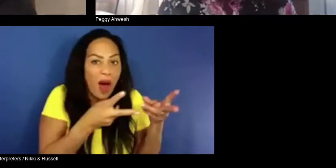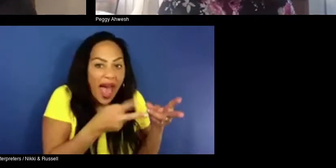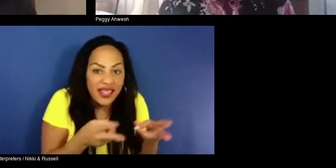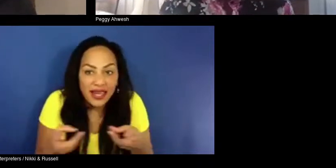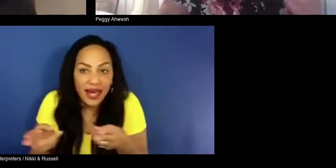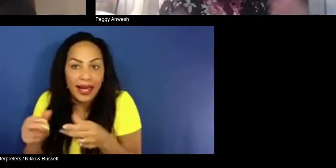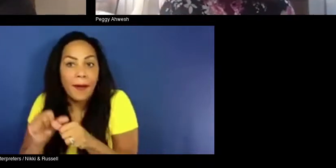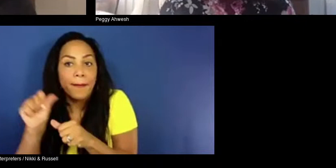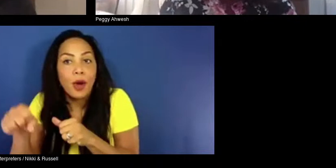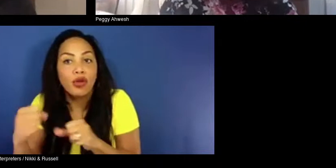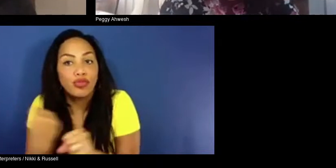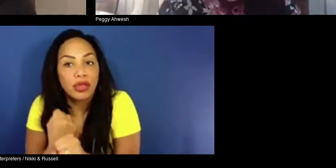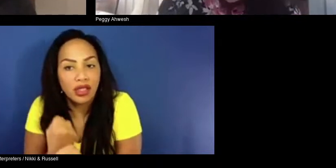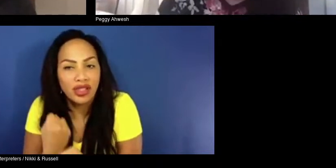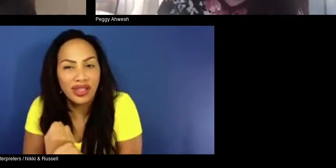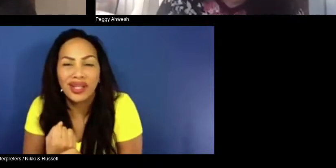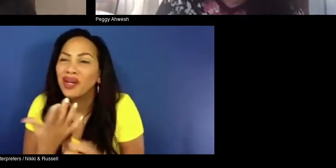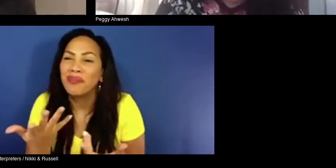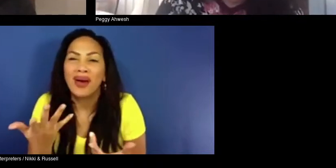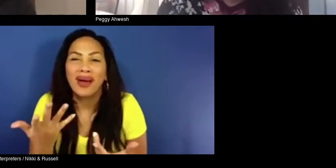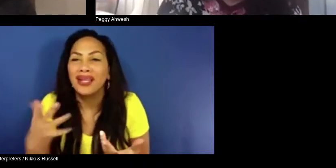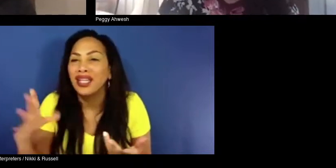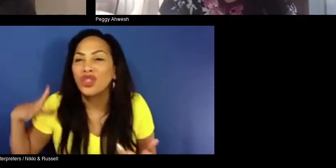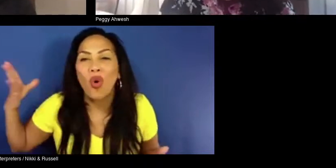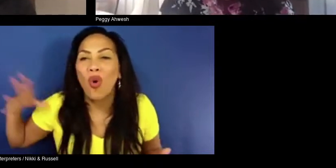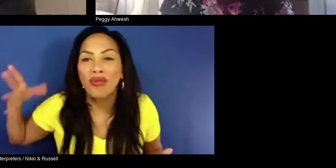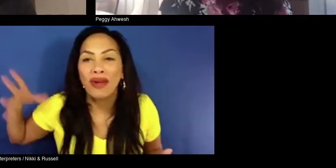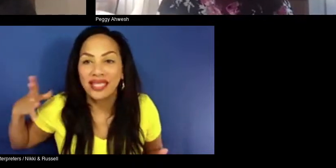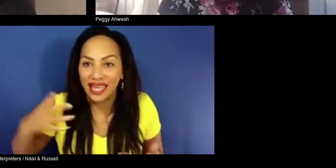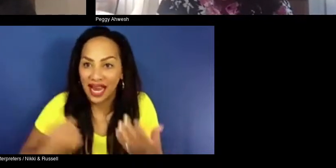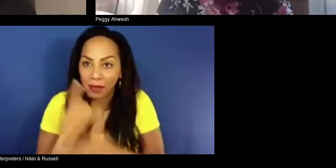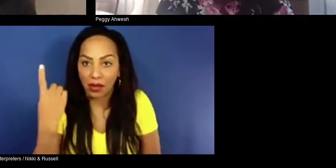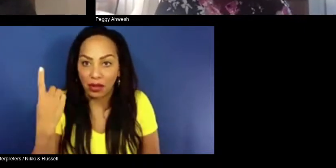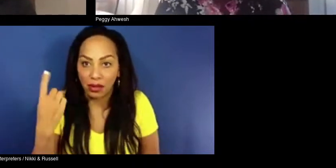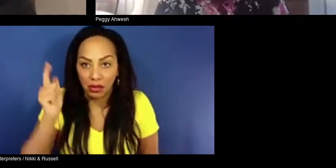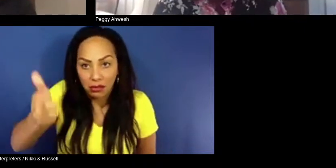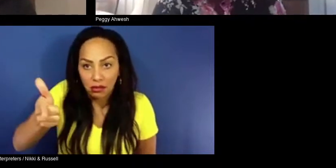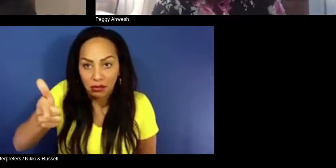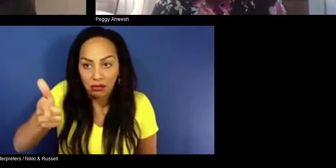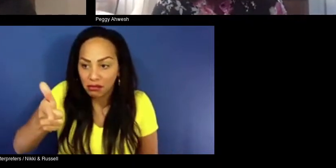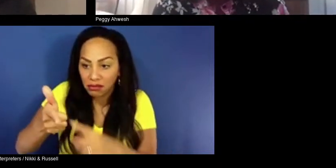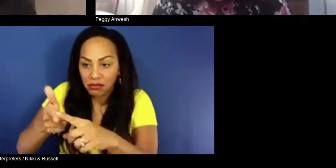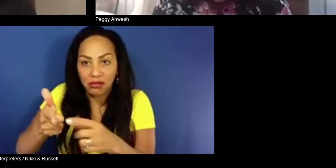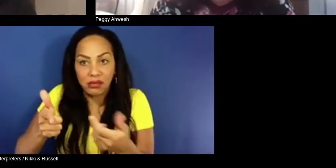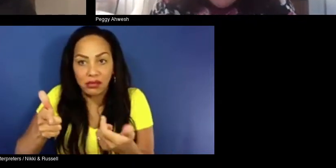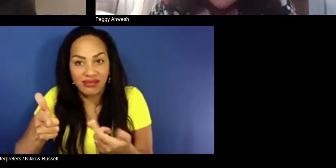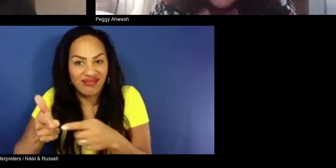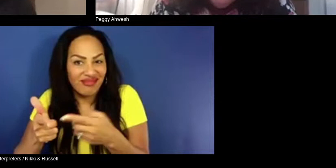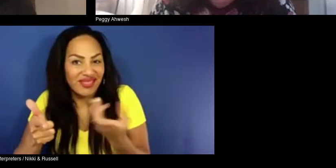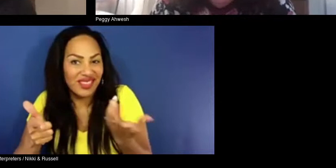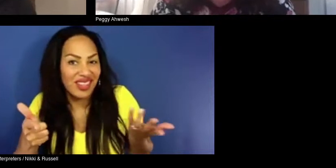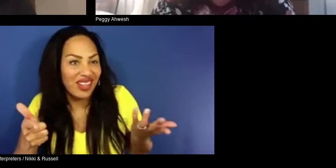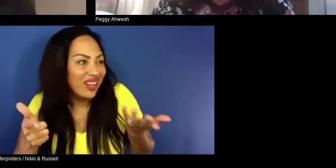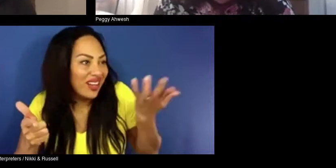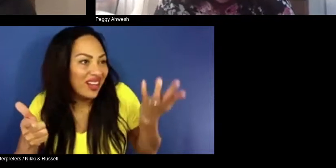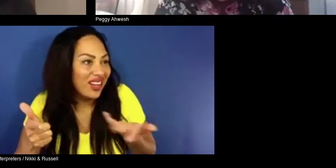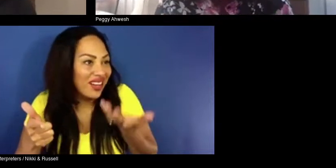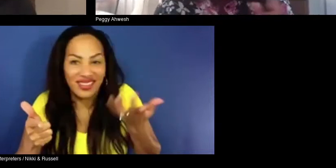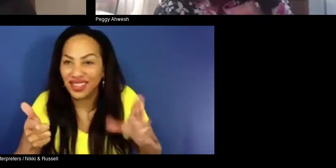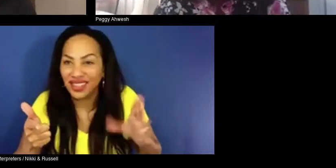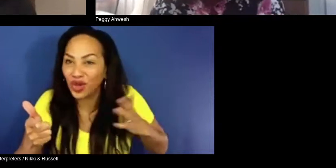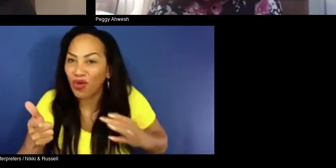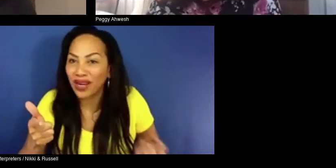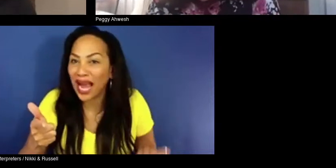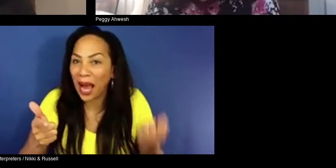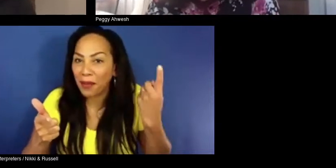but that is very, it already has happened. It's already passed. So it's kind of like a revivification process already when